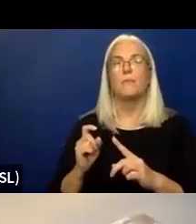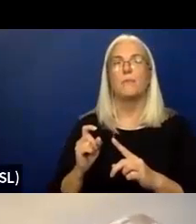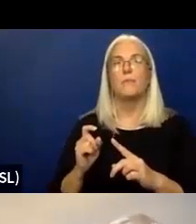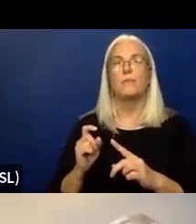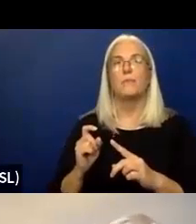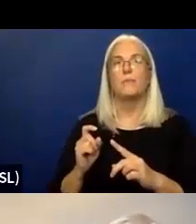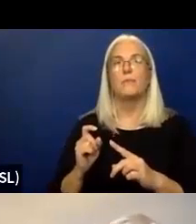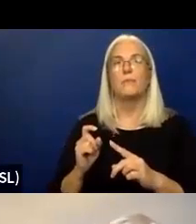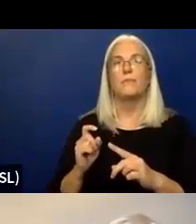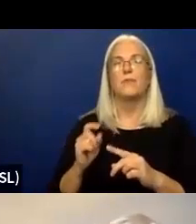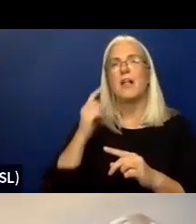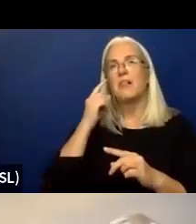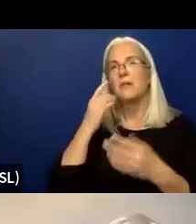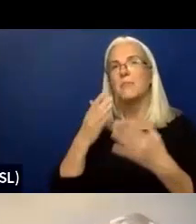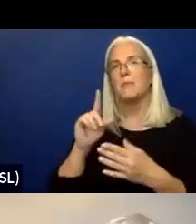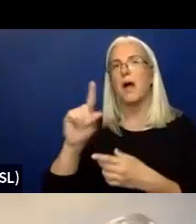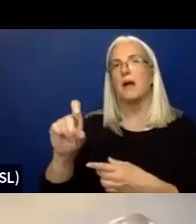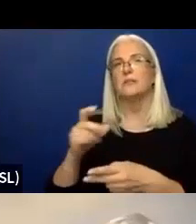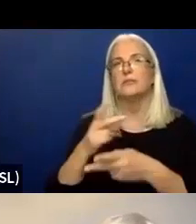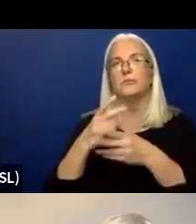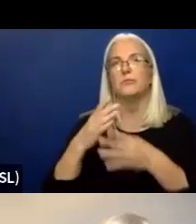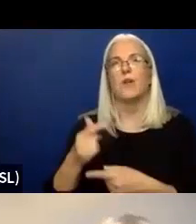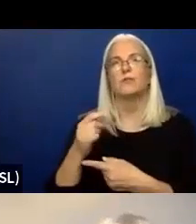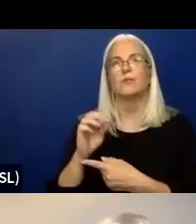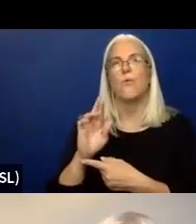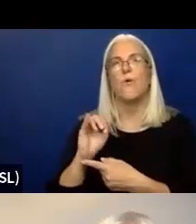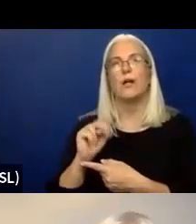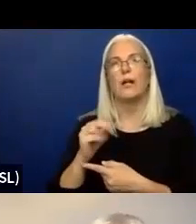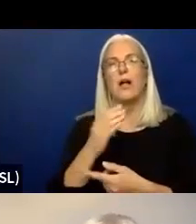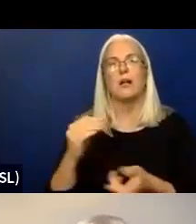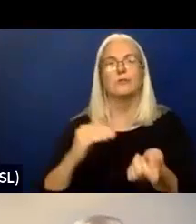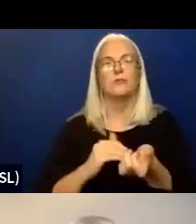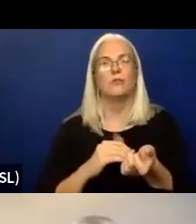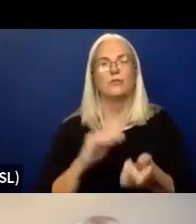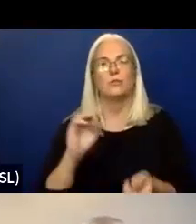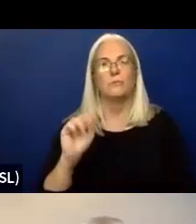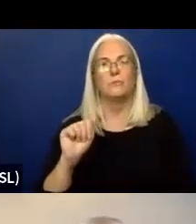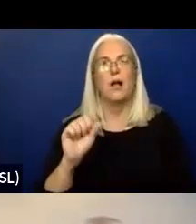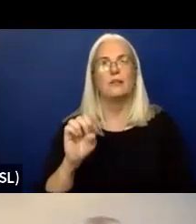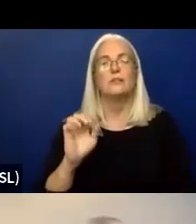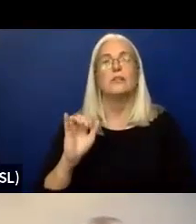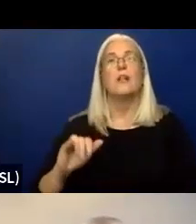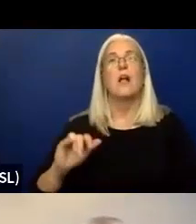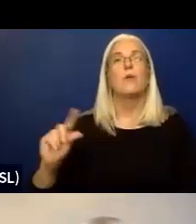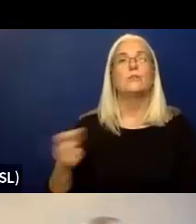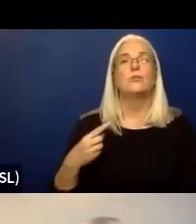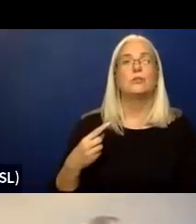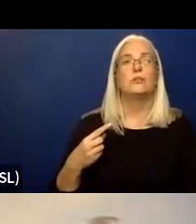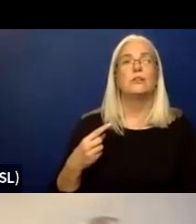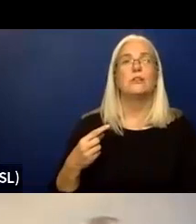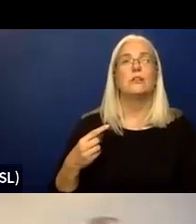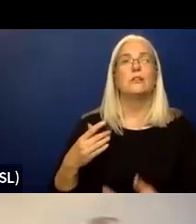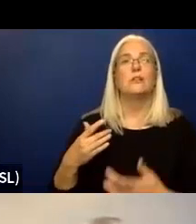Supervisor Gorin and Dr. Mace. It's a concern about what the county is doing to support